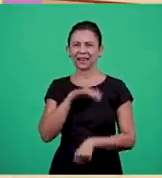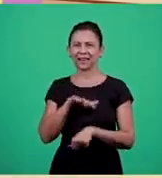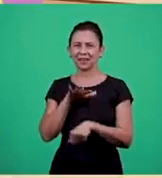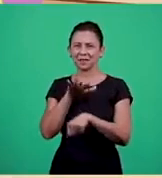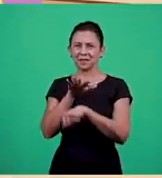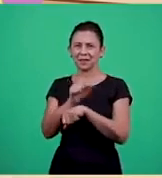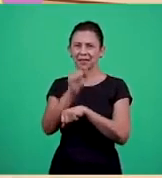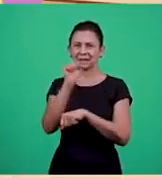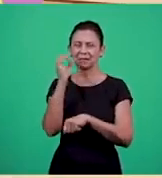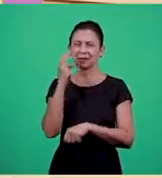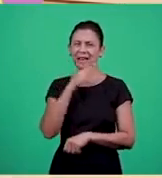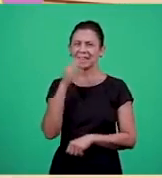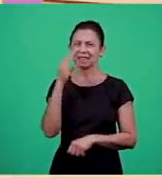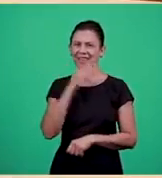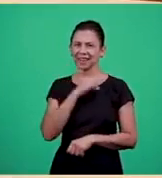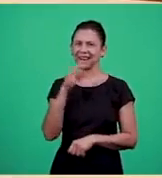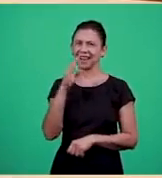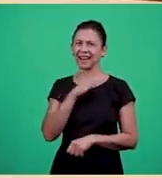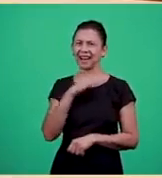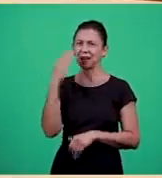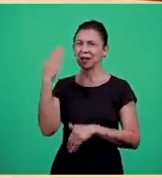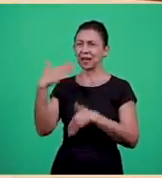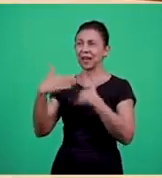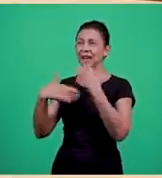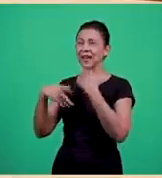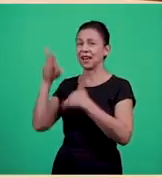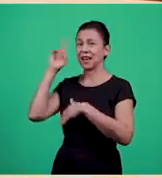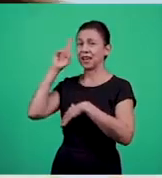Come quickly, come quickly.